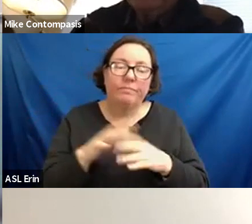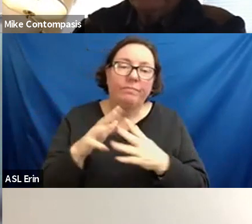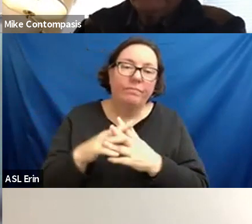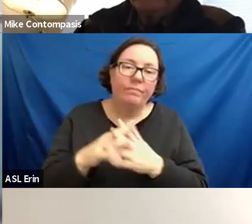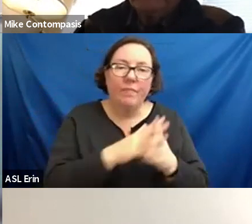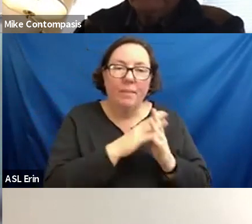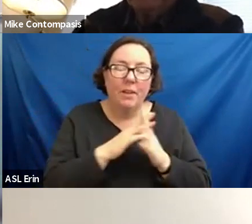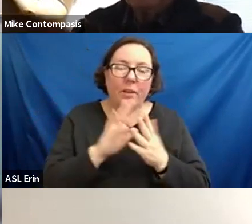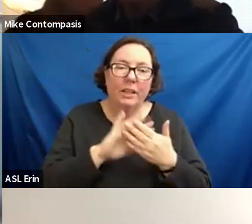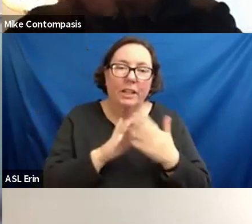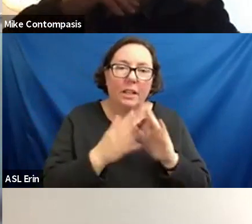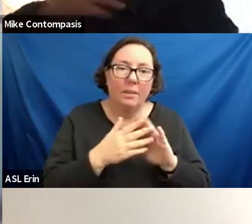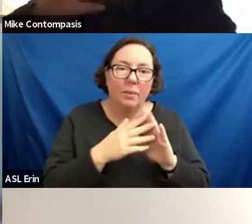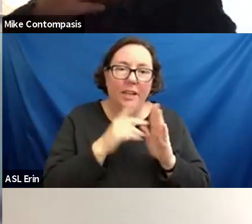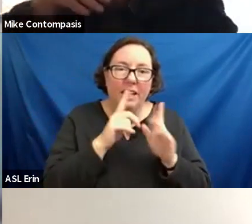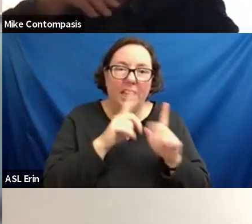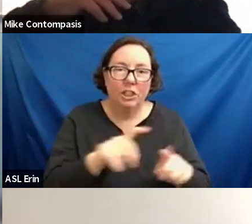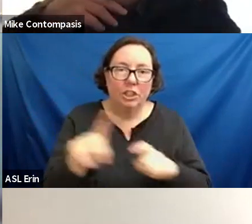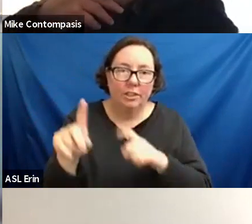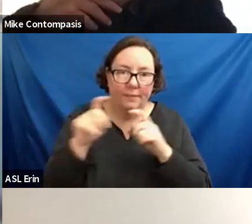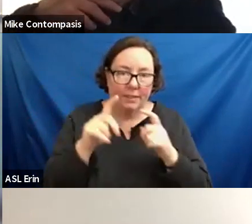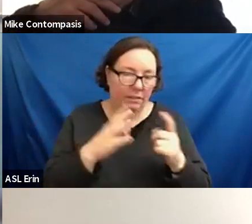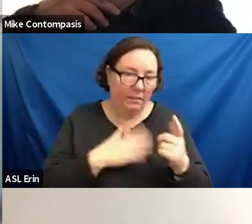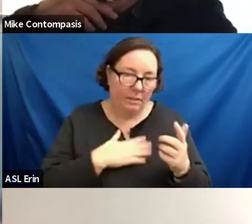Survey, and I'm happy to